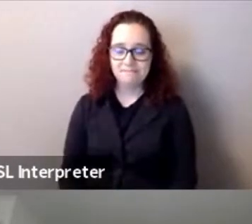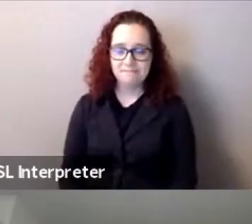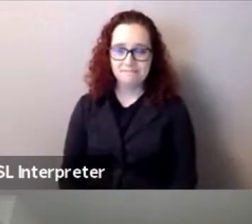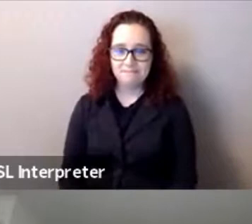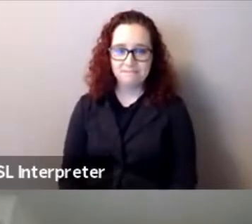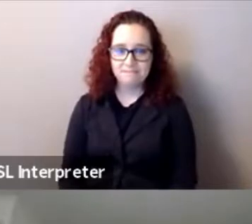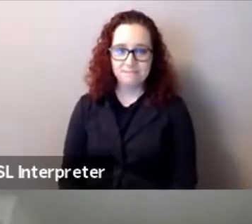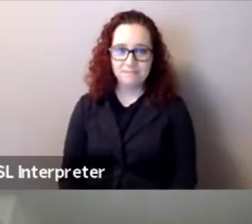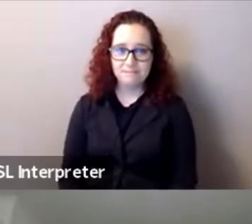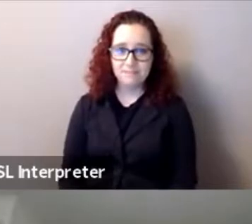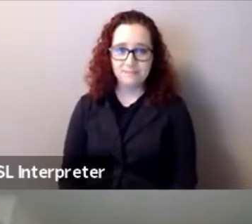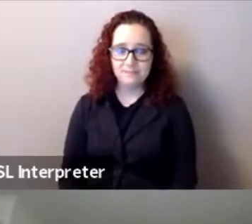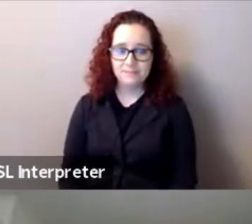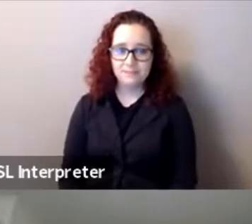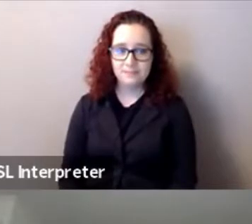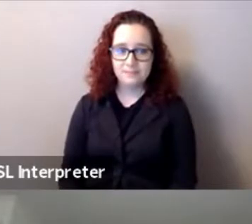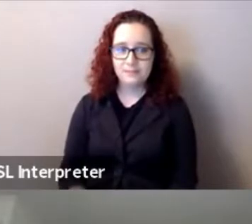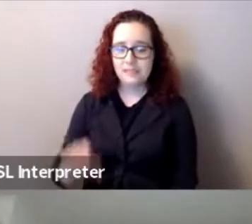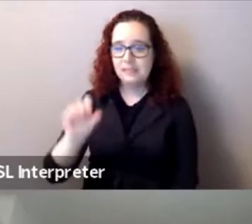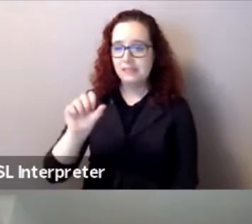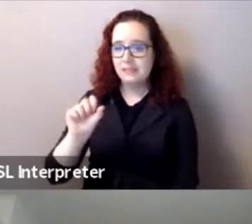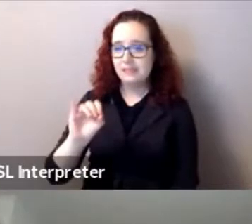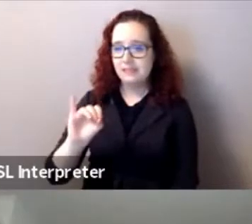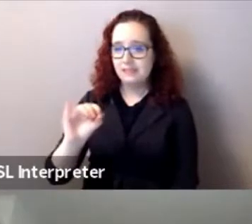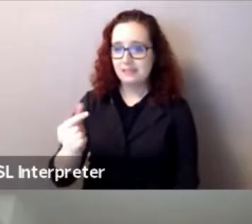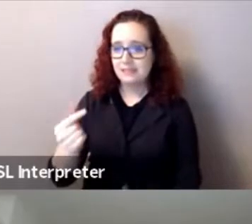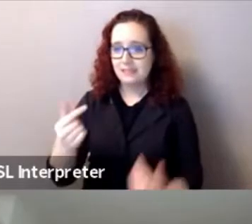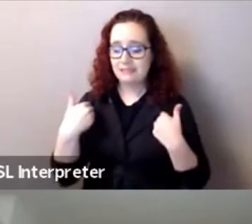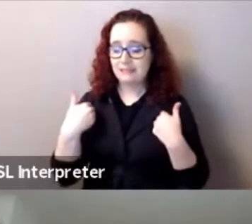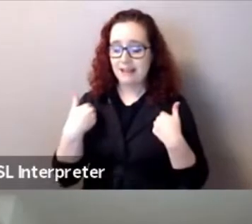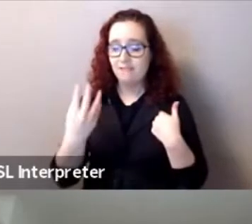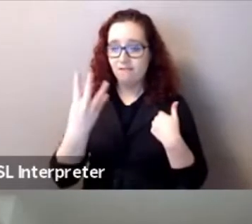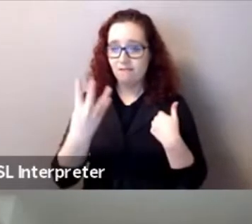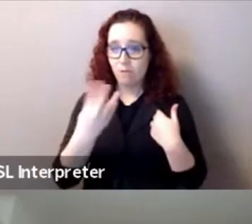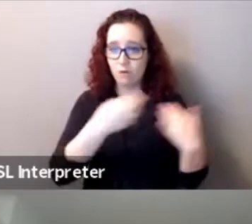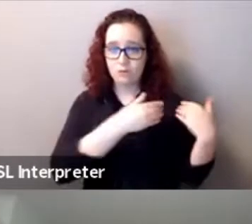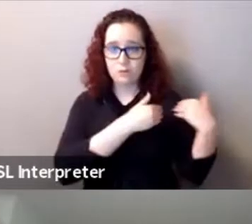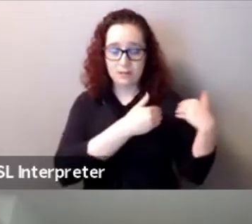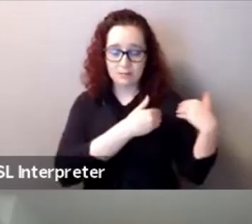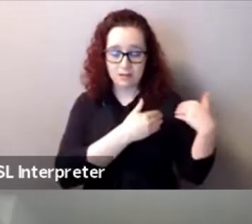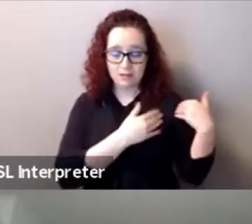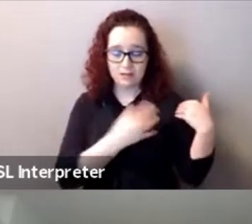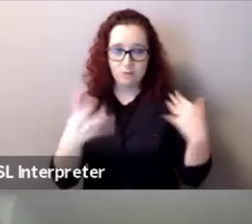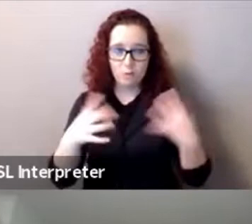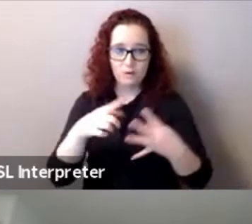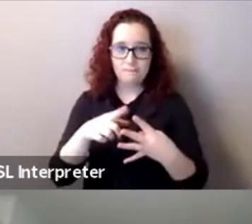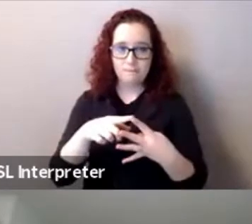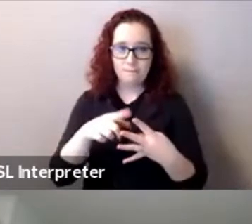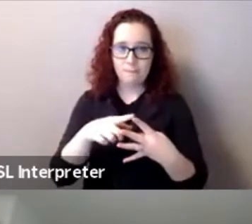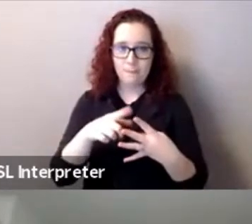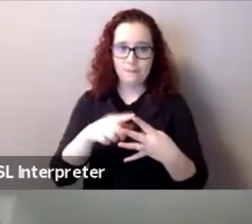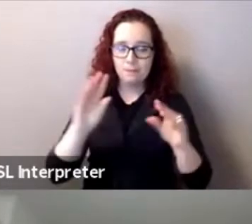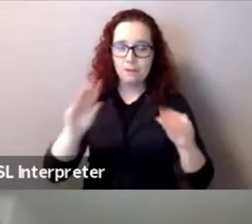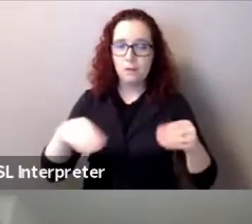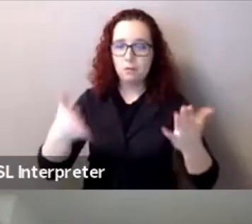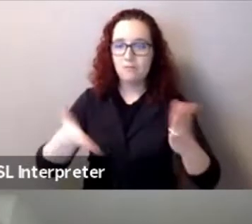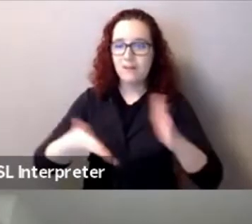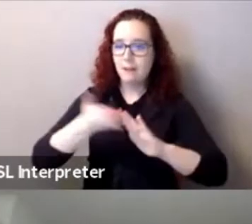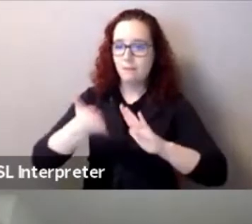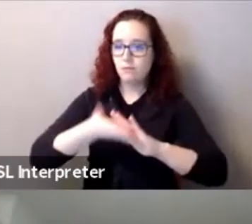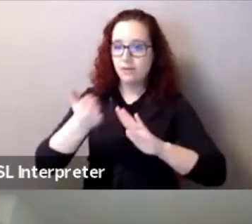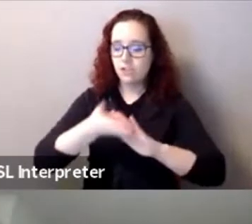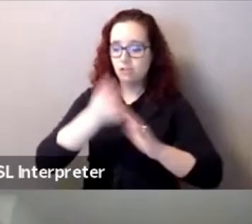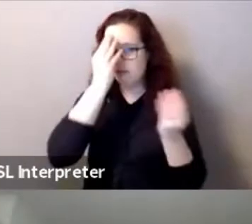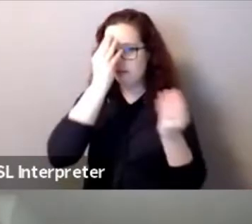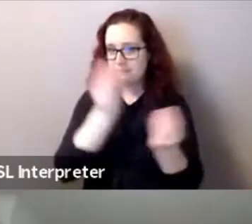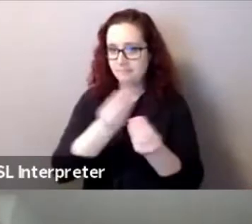SIGs have 4 really key responsibility areas. One of them is to provide operational oversight.